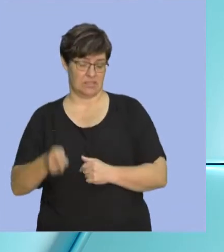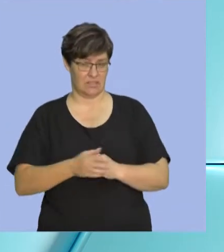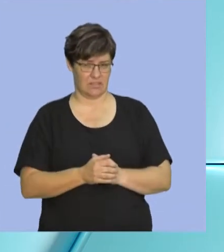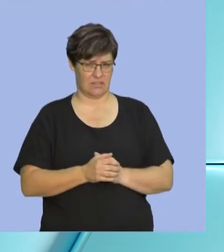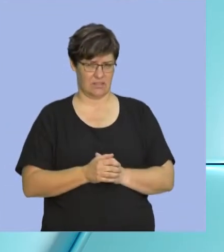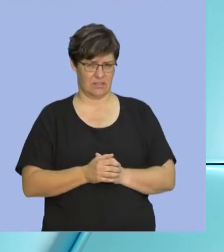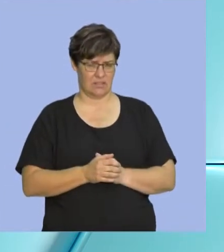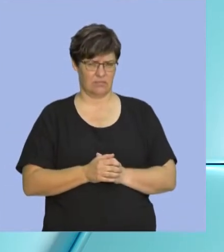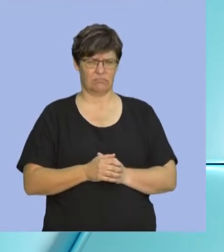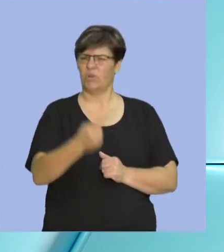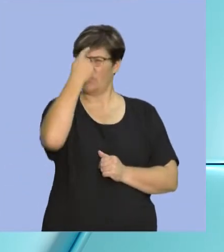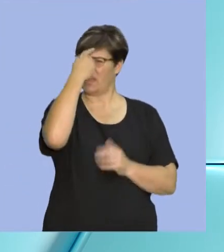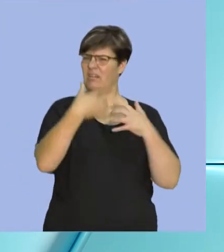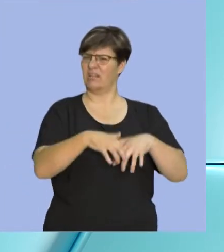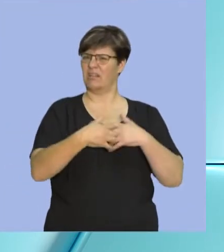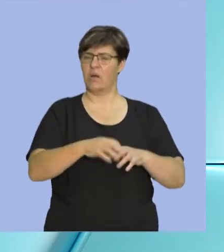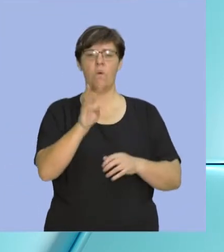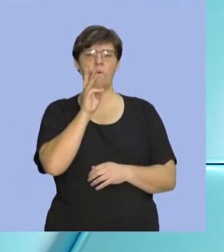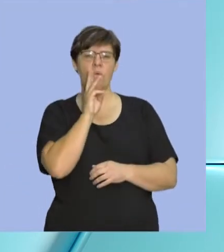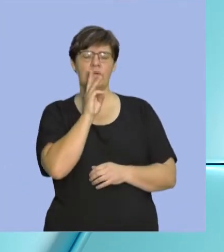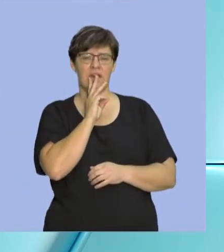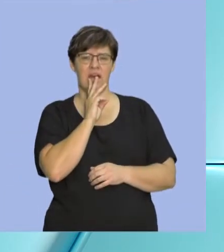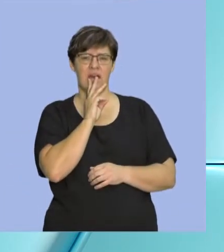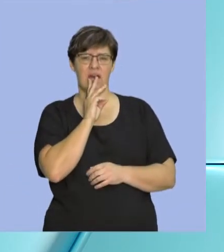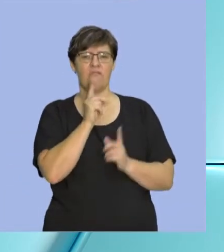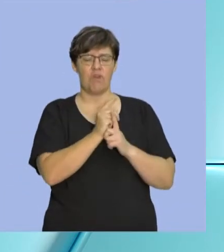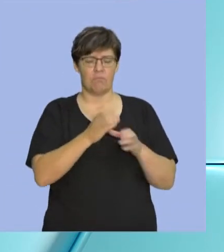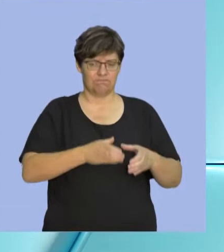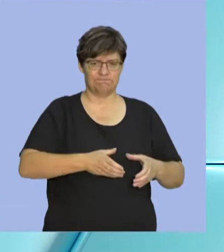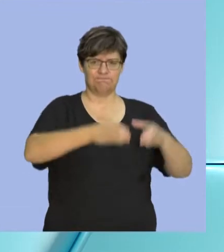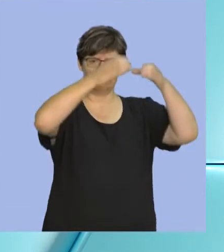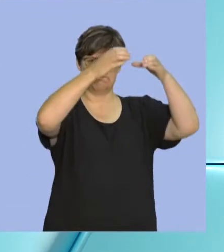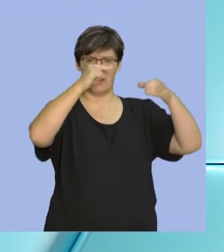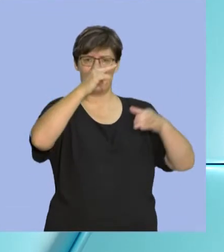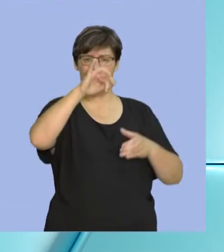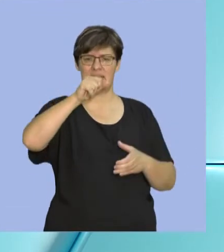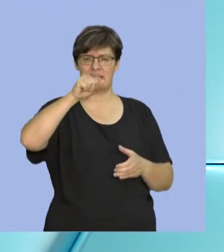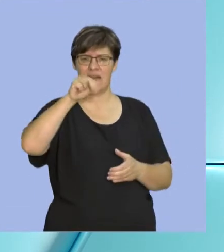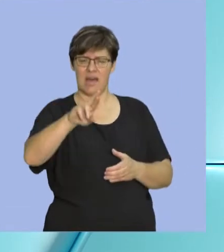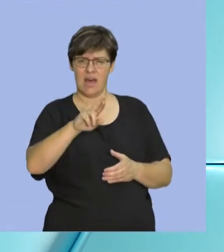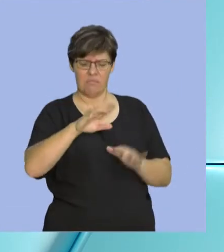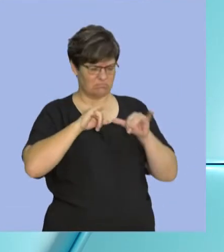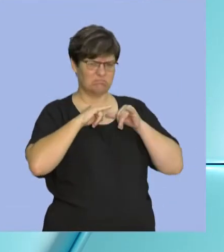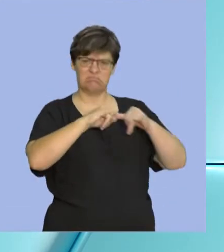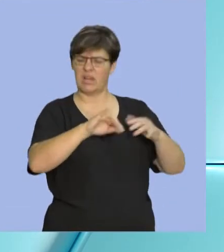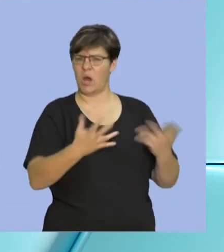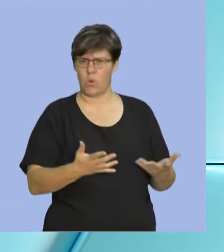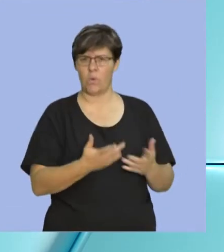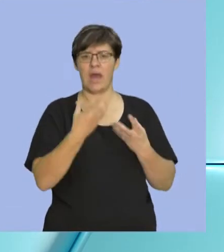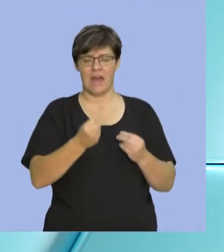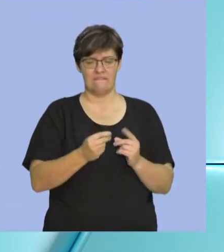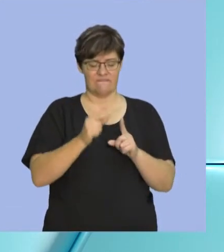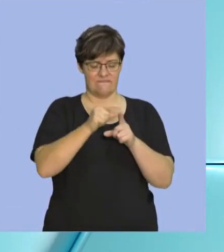the temperature in the water that comes out from your geyser remains constant? What we have in the geyser is a